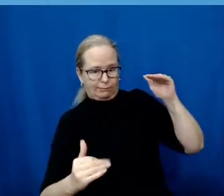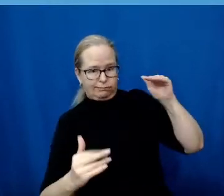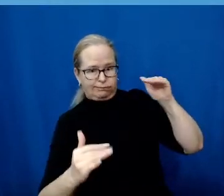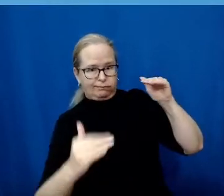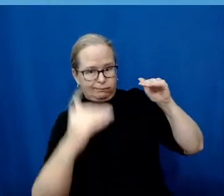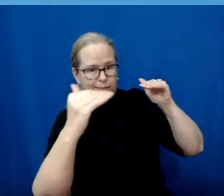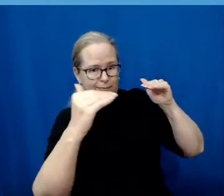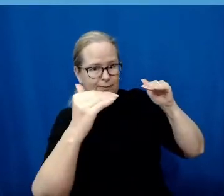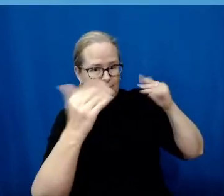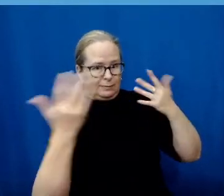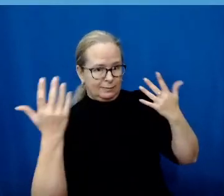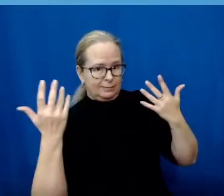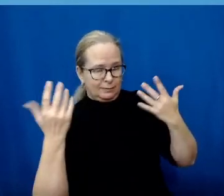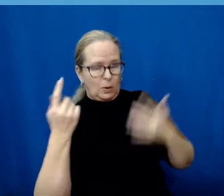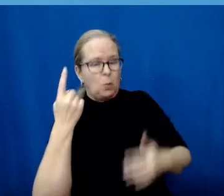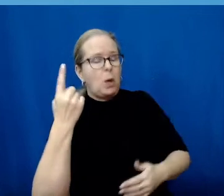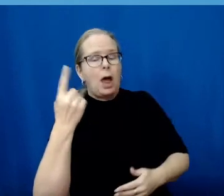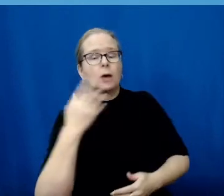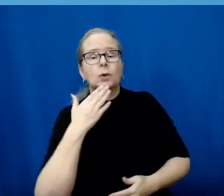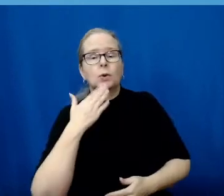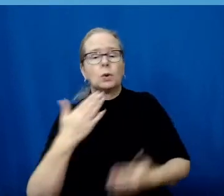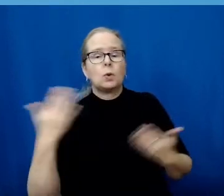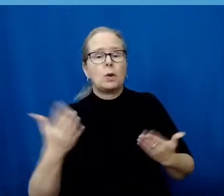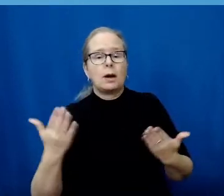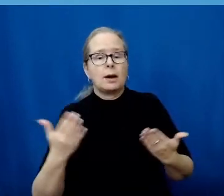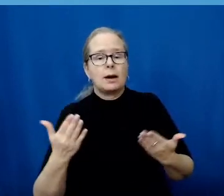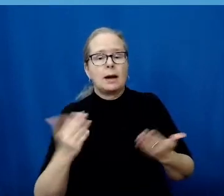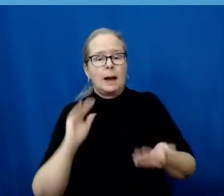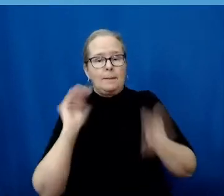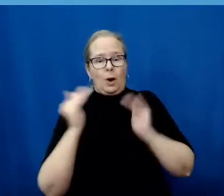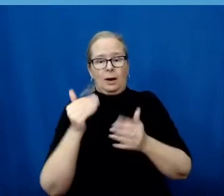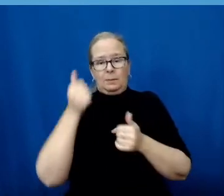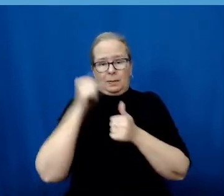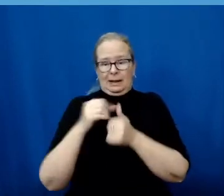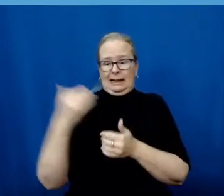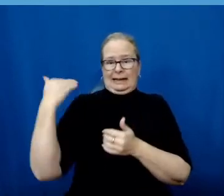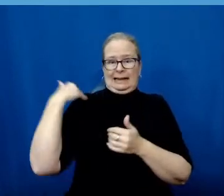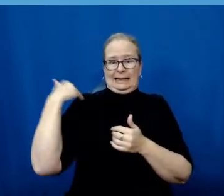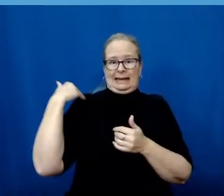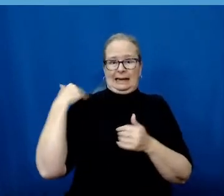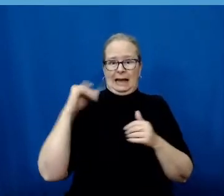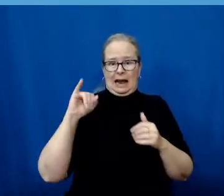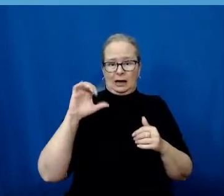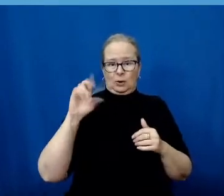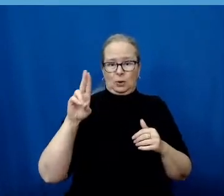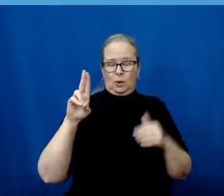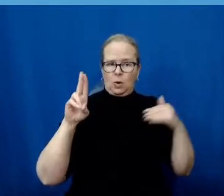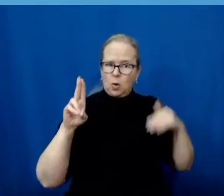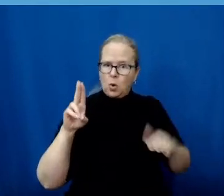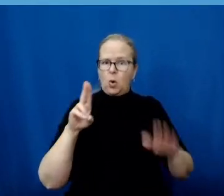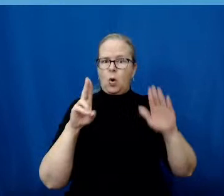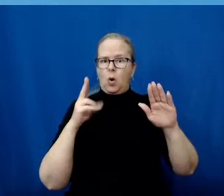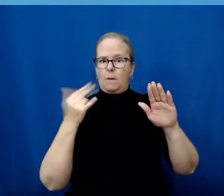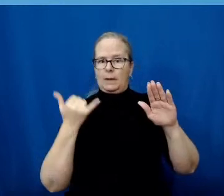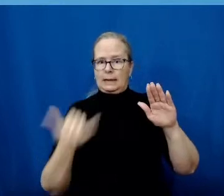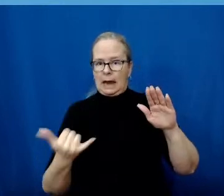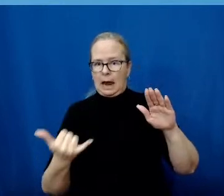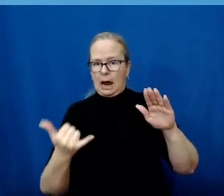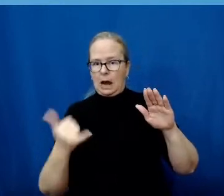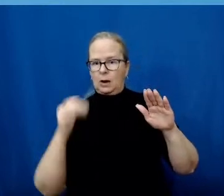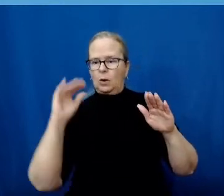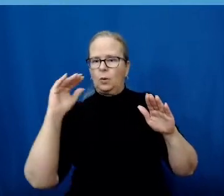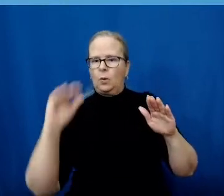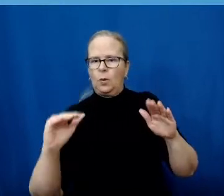that point in time. Where the hospitalizations up. So the ratio between inpatient to ICU